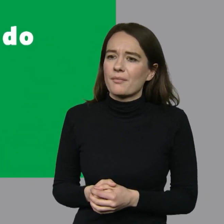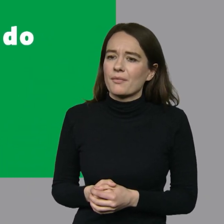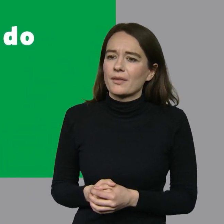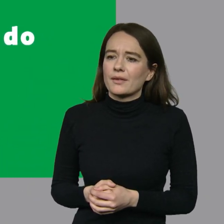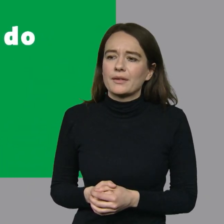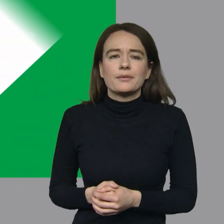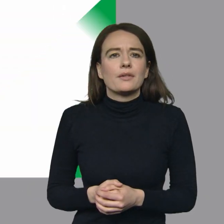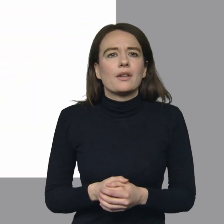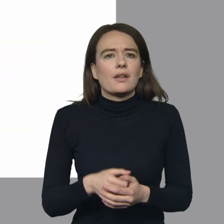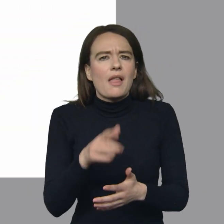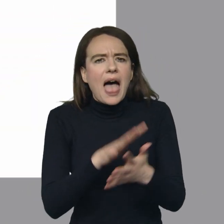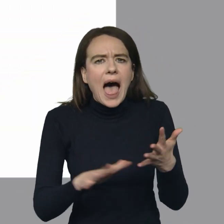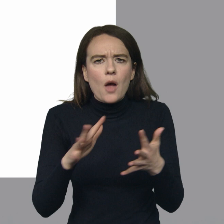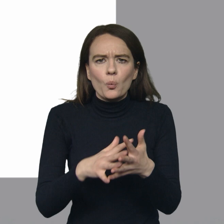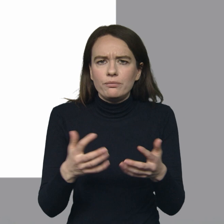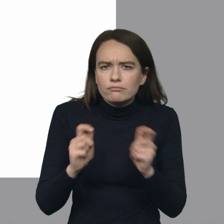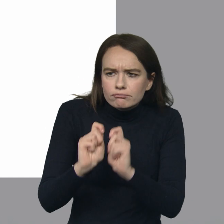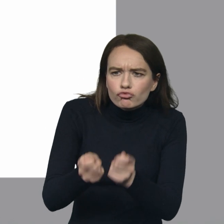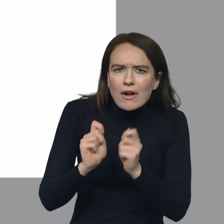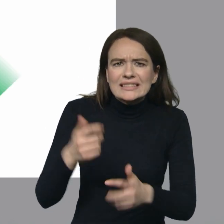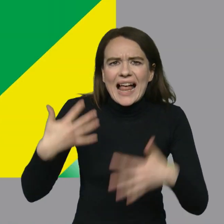Let's look how to treat a bite injury.